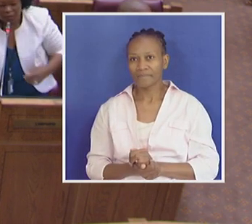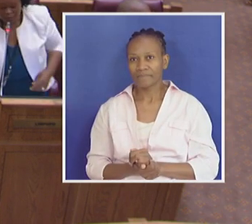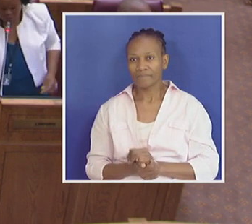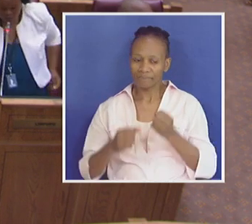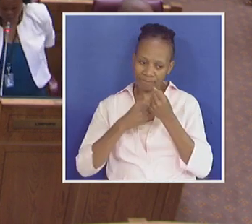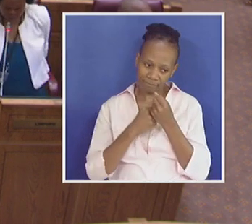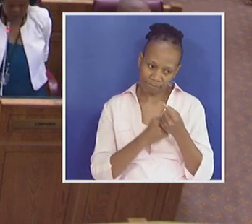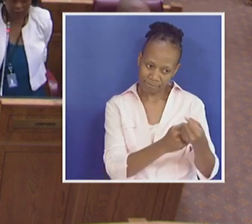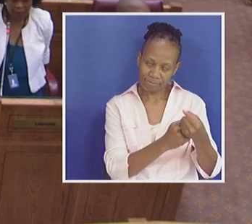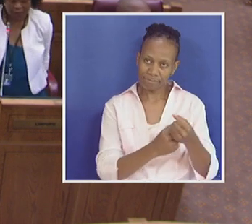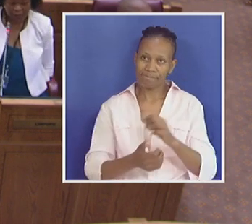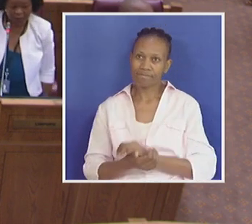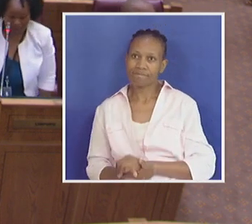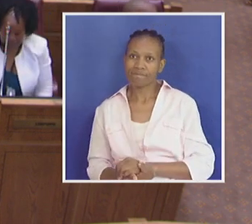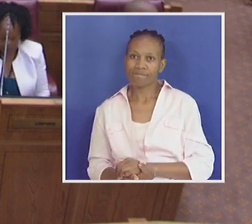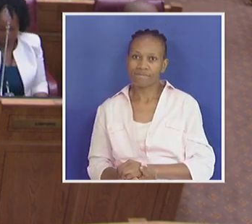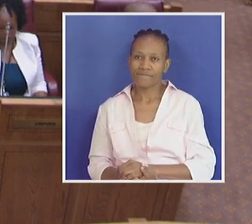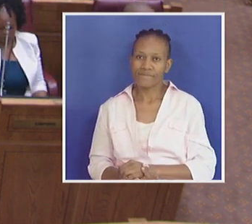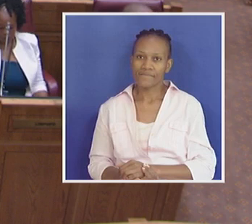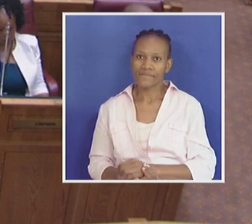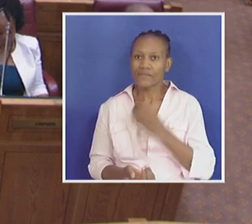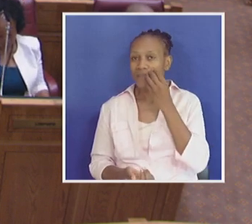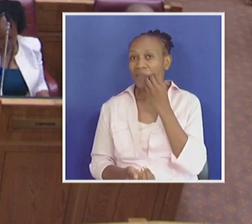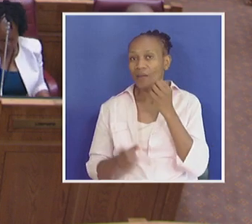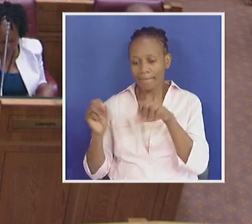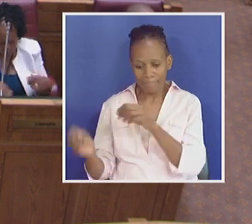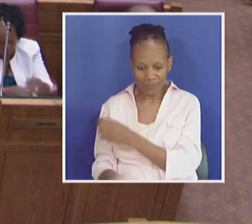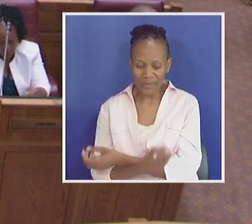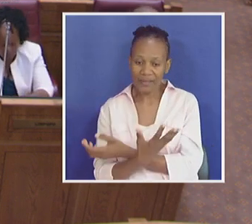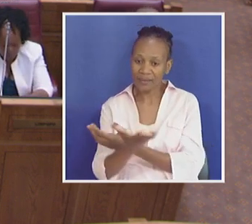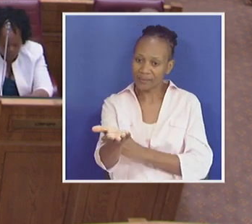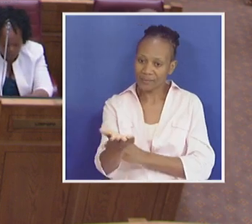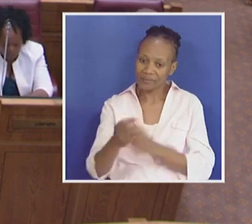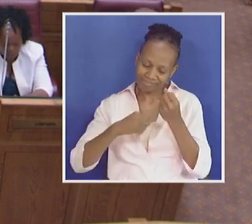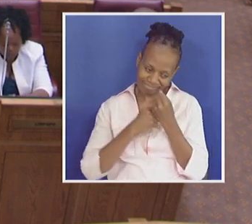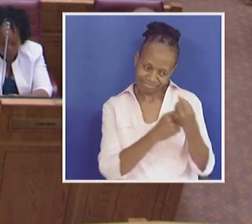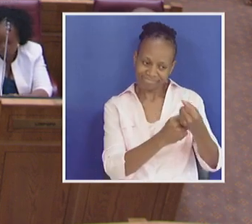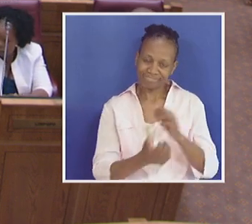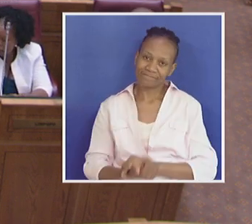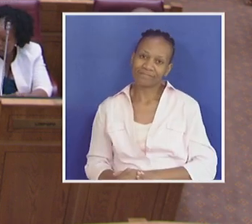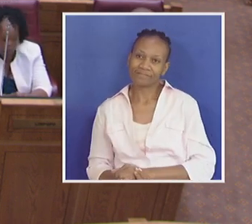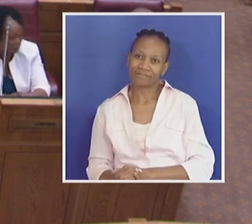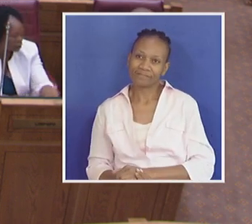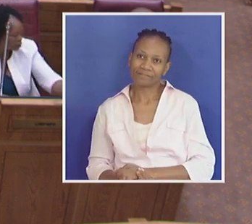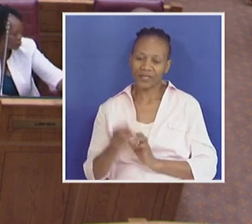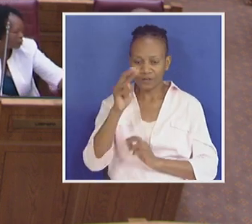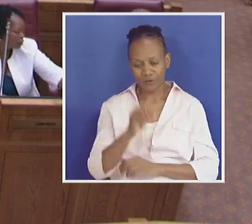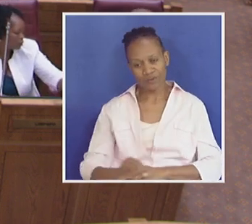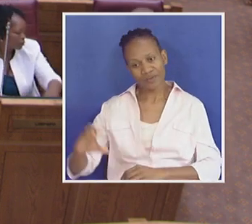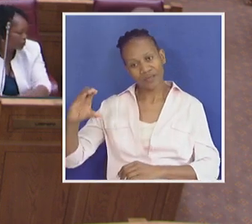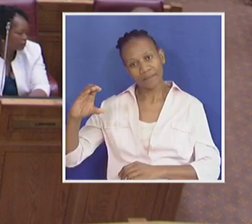Limpopo voted already, Chairperson, in favor. Mpumalanga. Mpumalanga supports. Northern